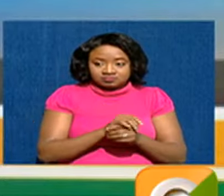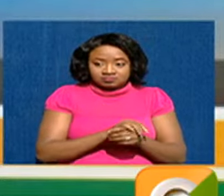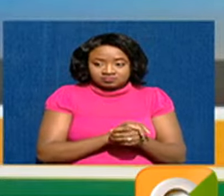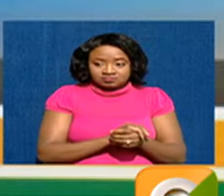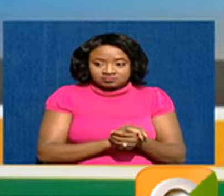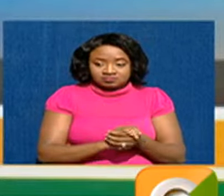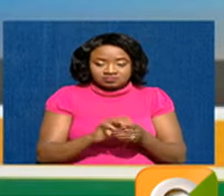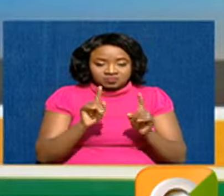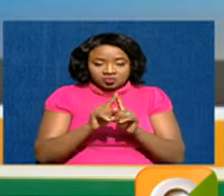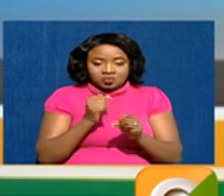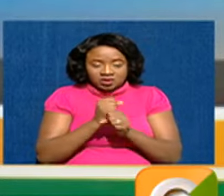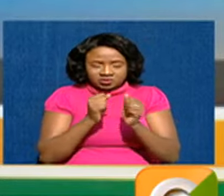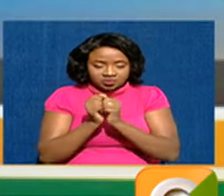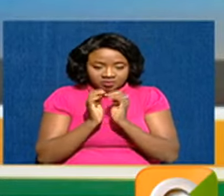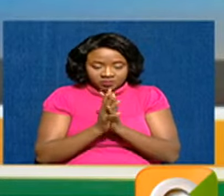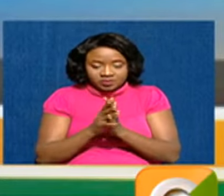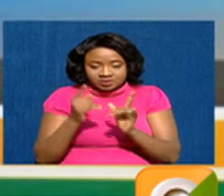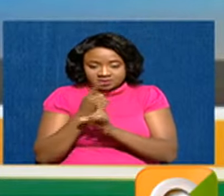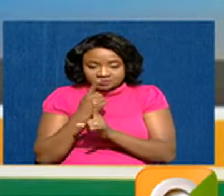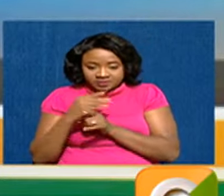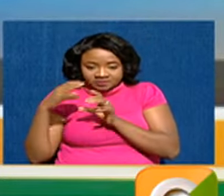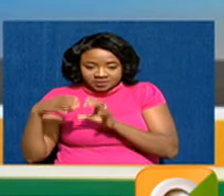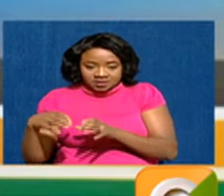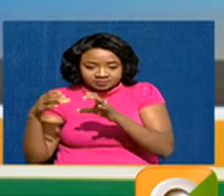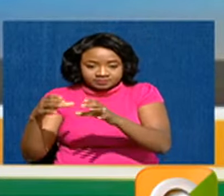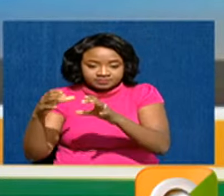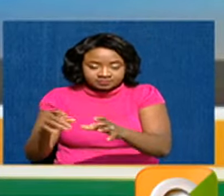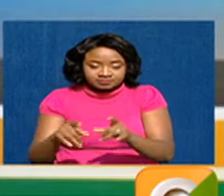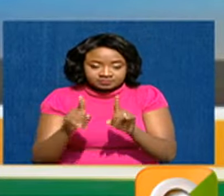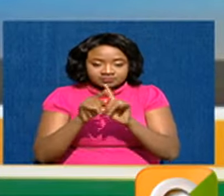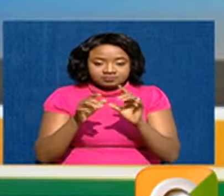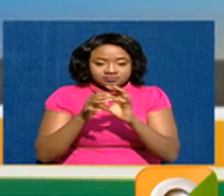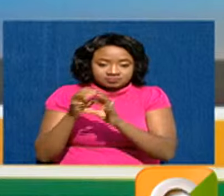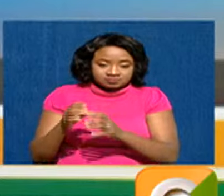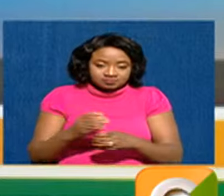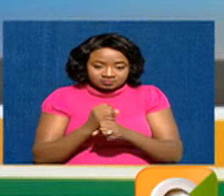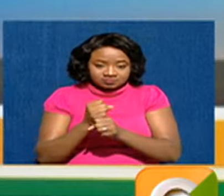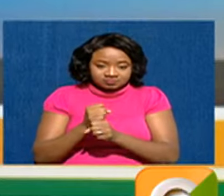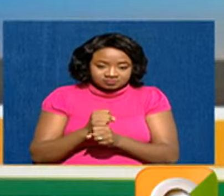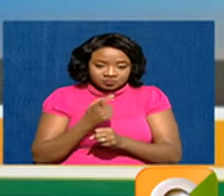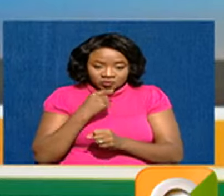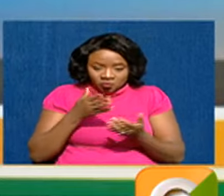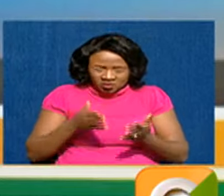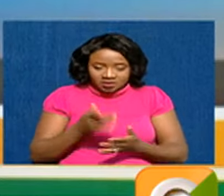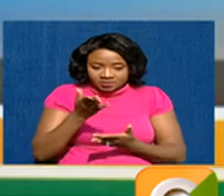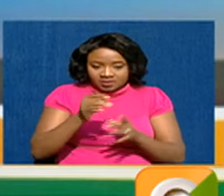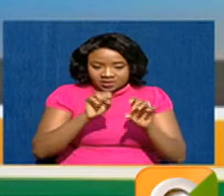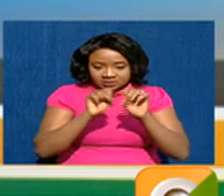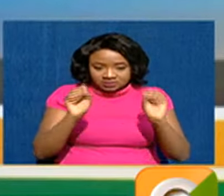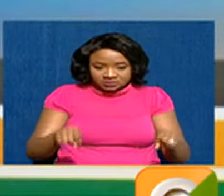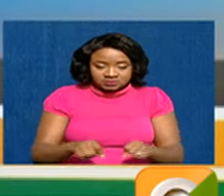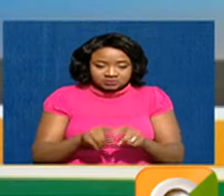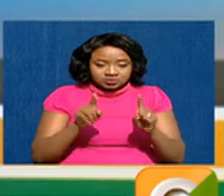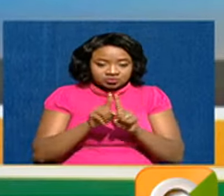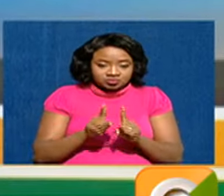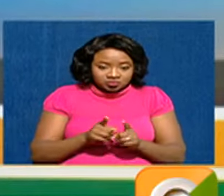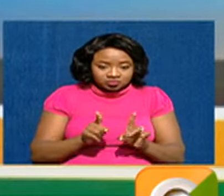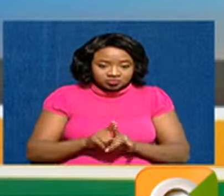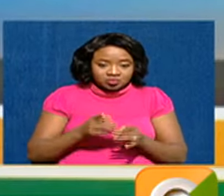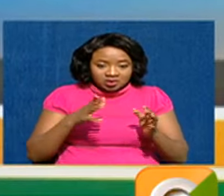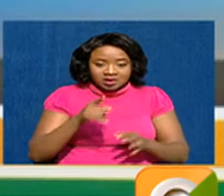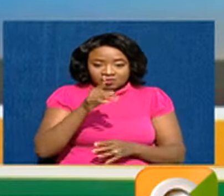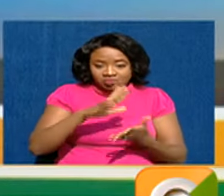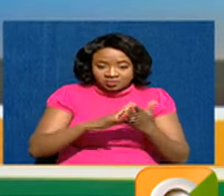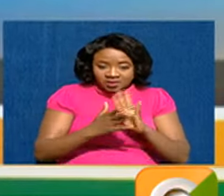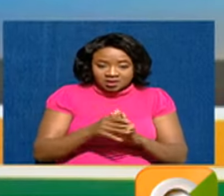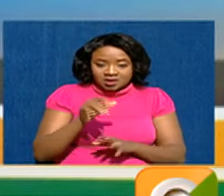and aggregators who are currently in the system. So for you to become an aggregator, that means a